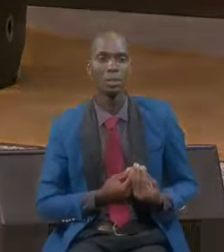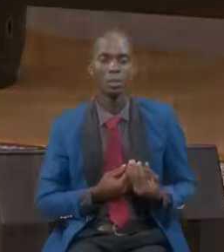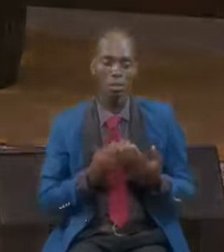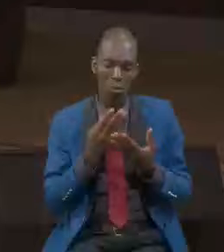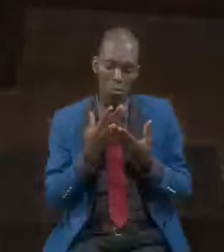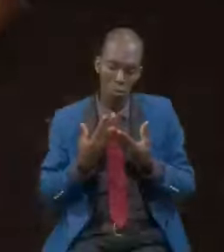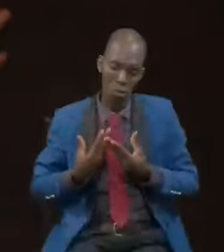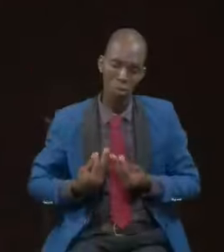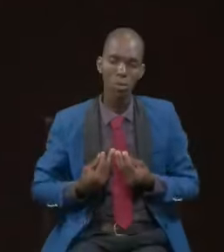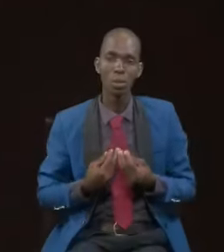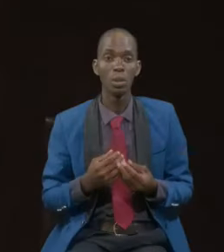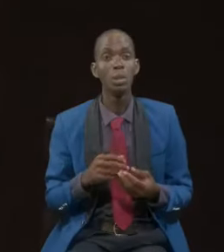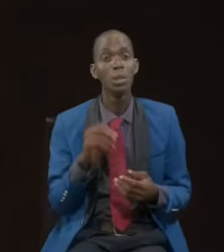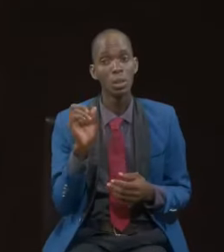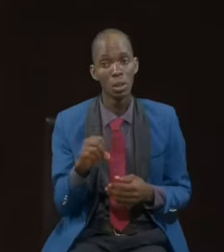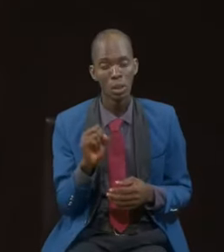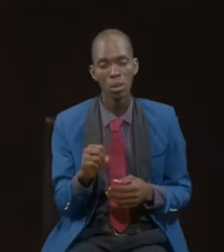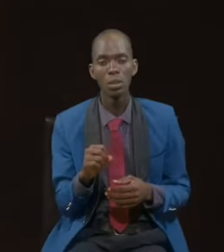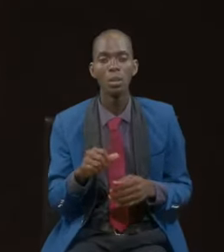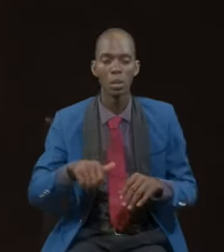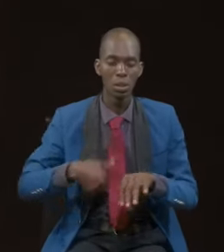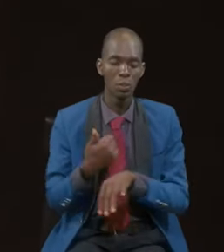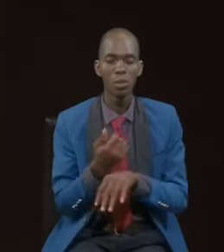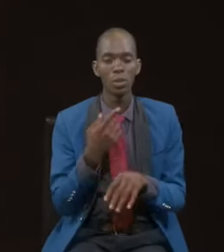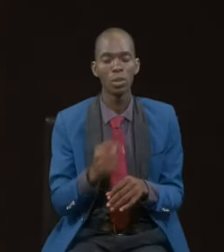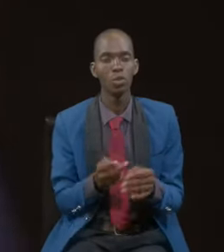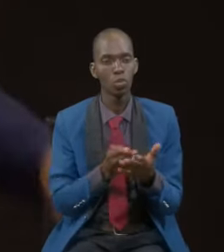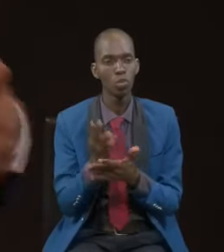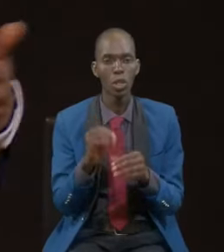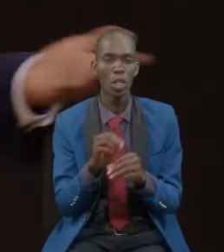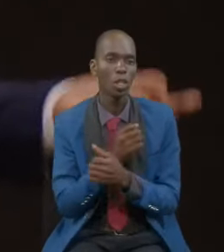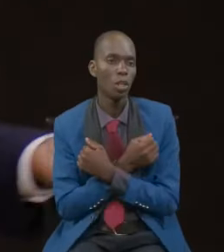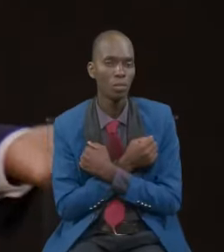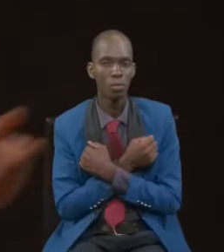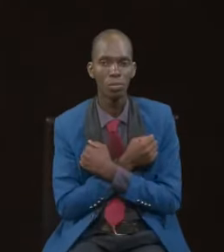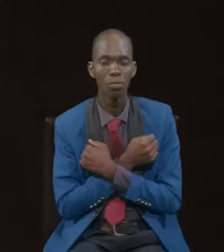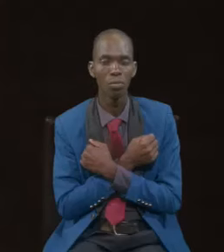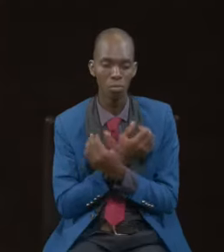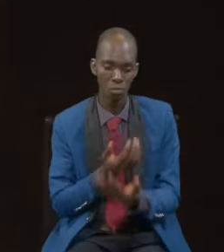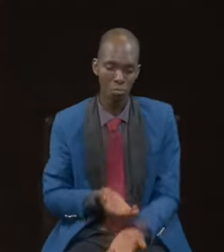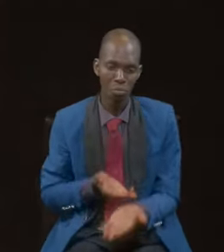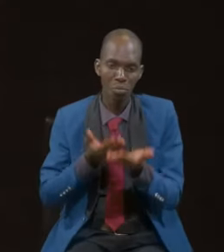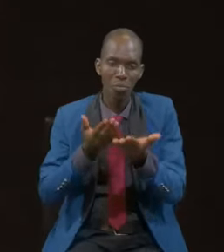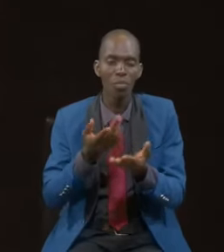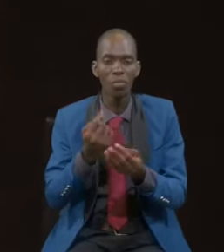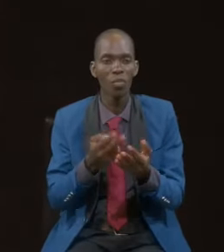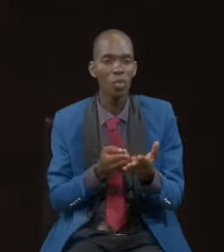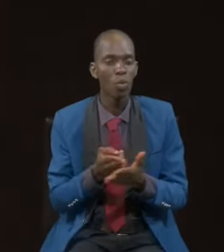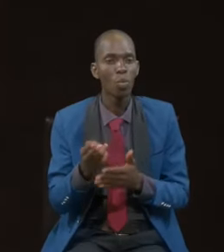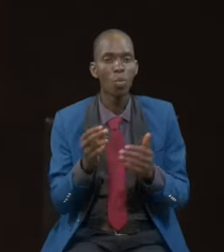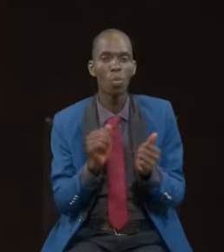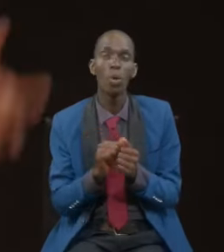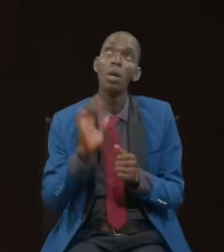gentleness. Yes, affirm the truth in love. Present the truth with